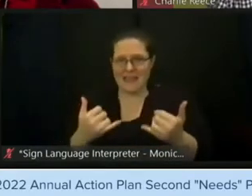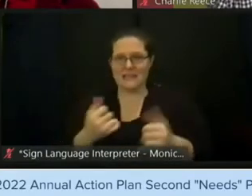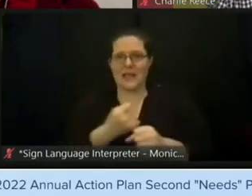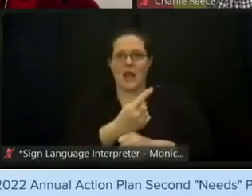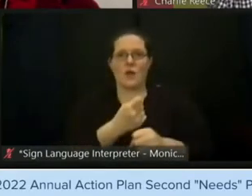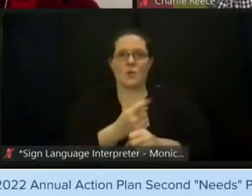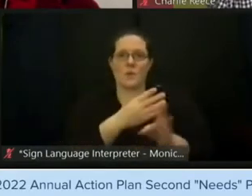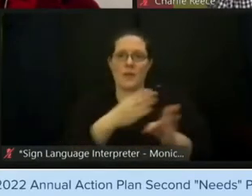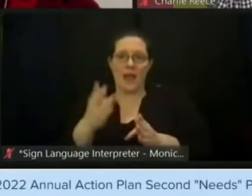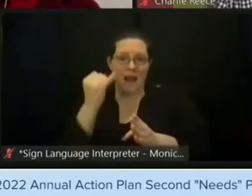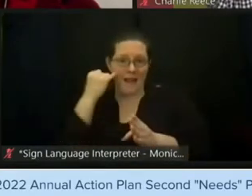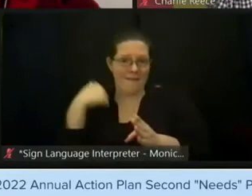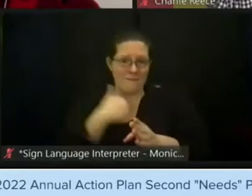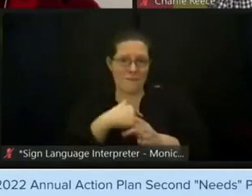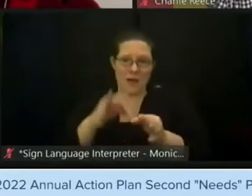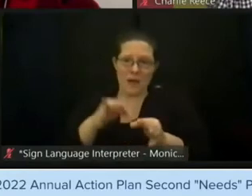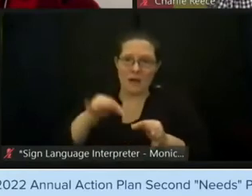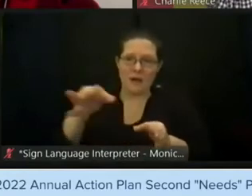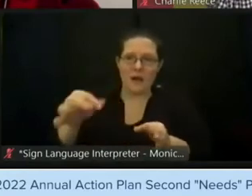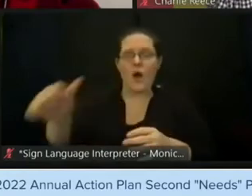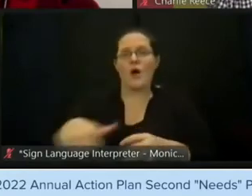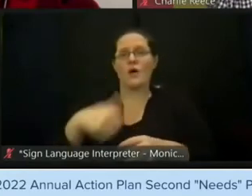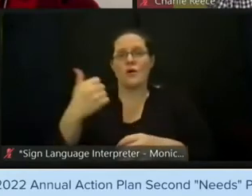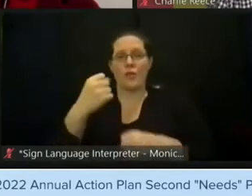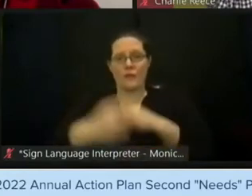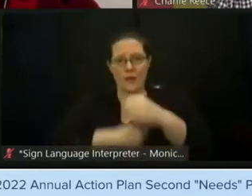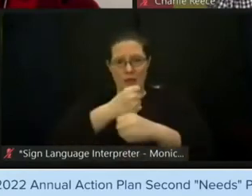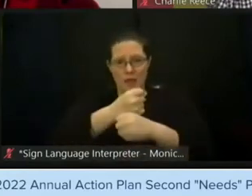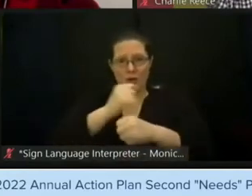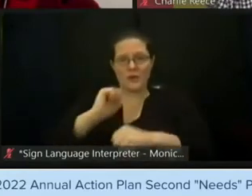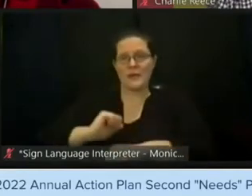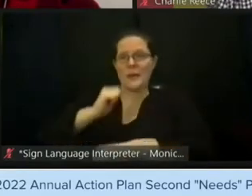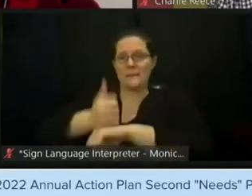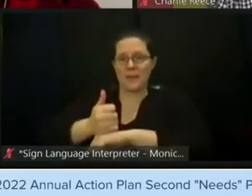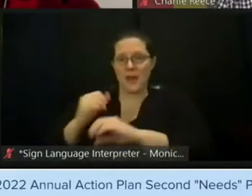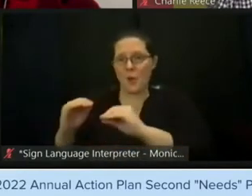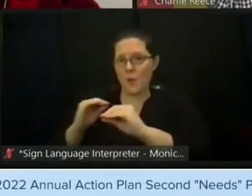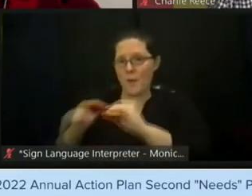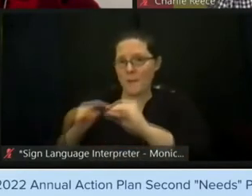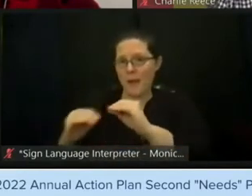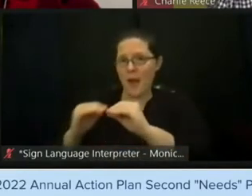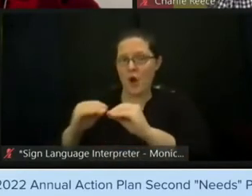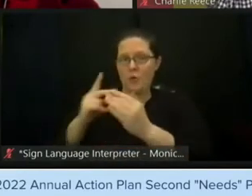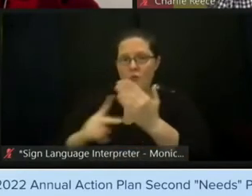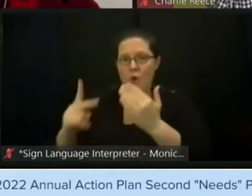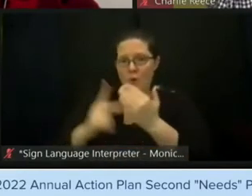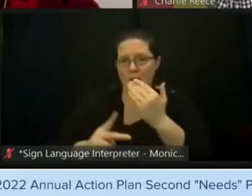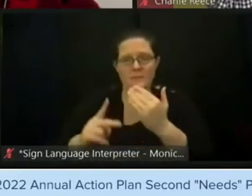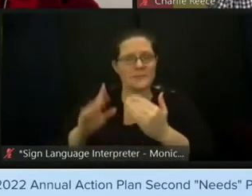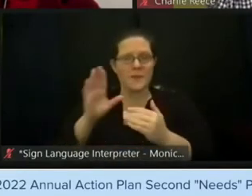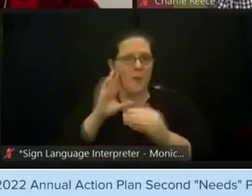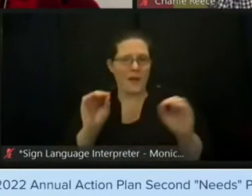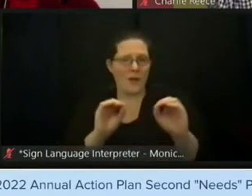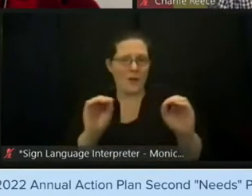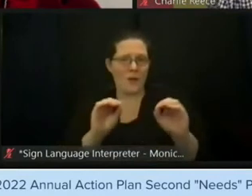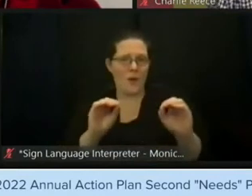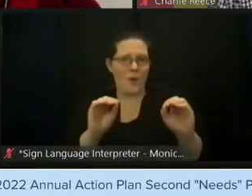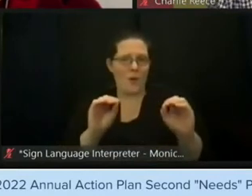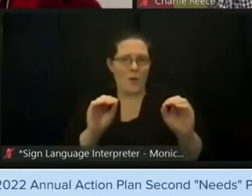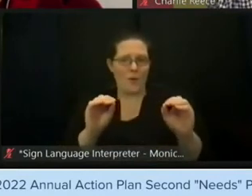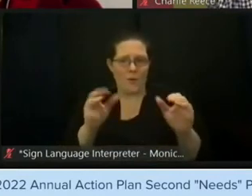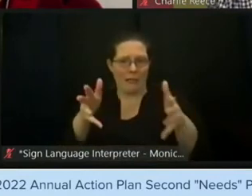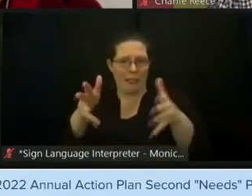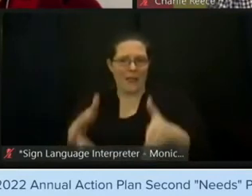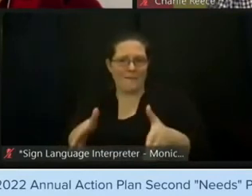if we wait another year to implement these repair programs, there won't be anything to